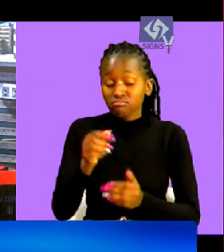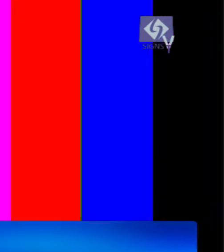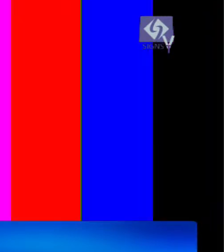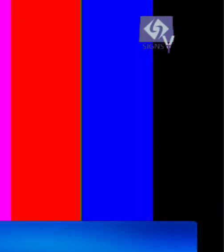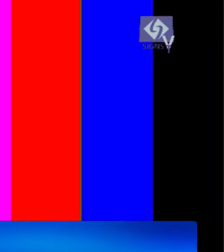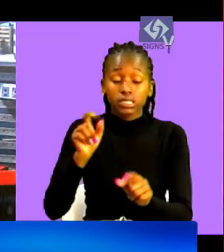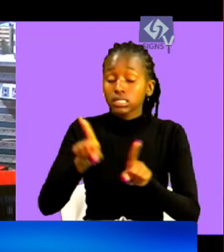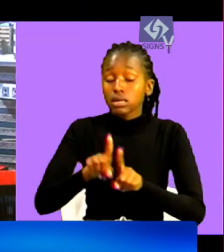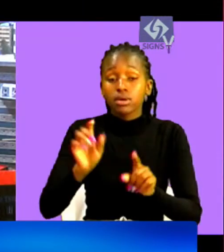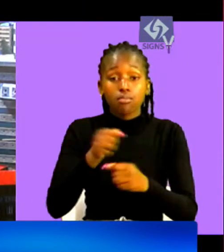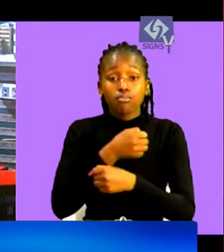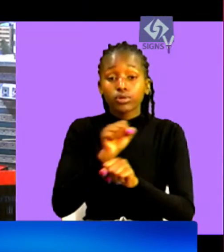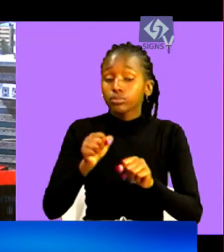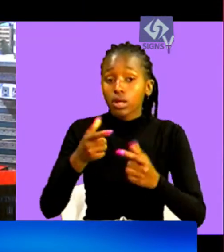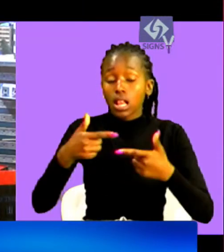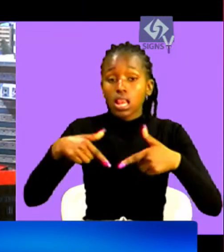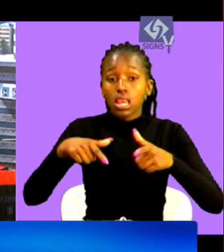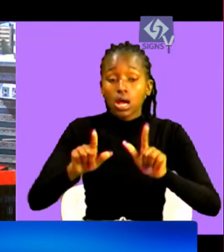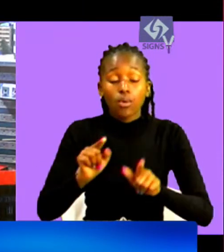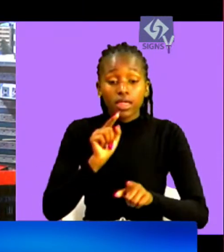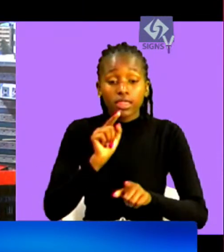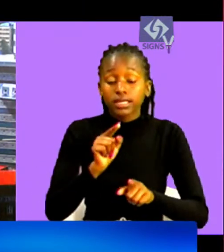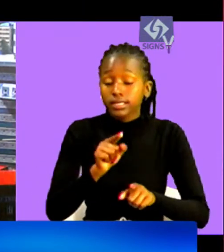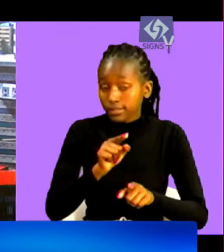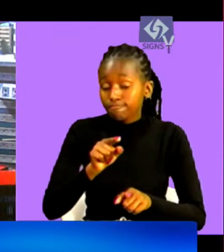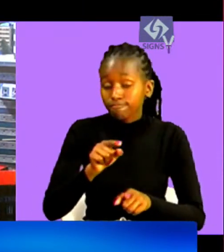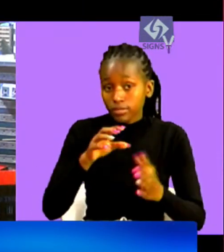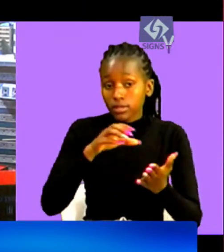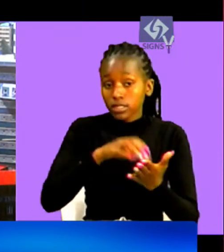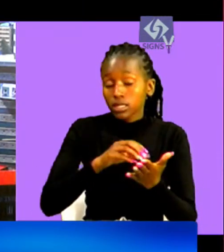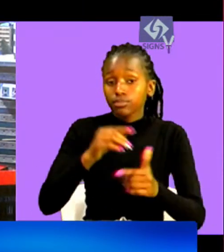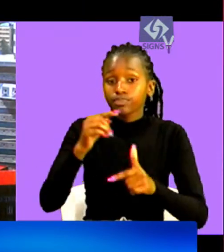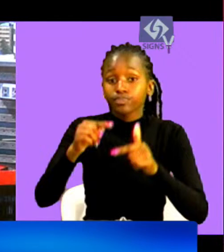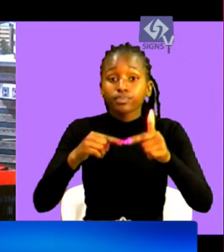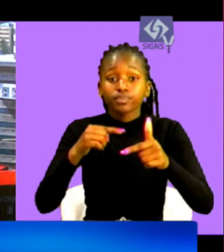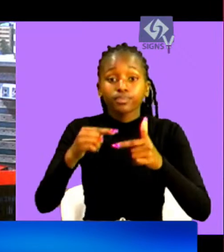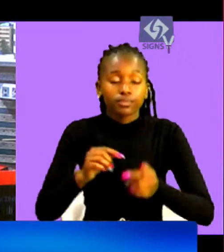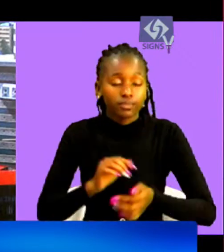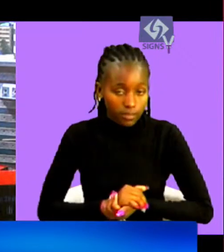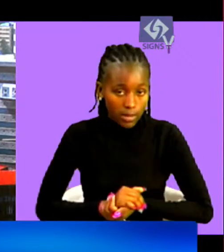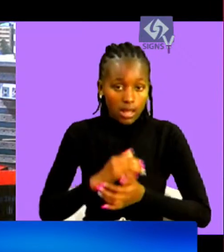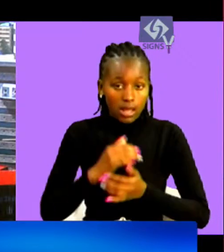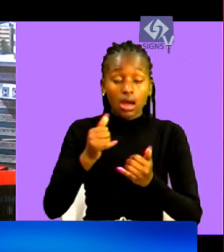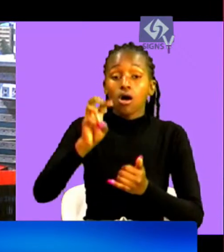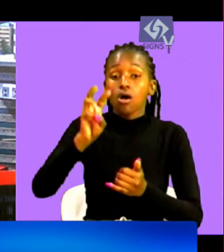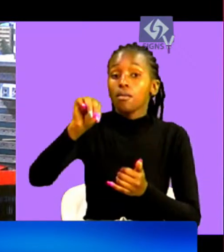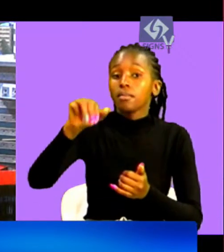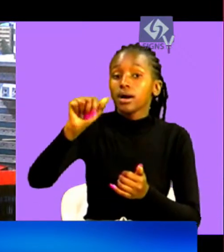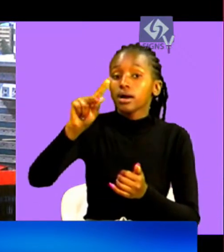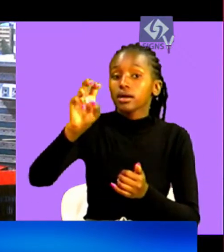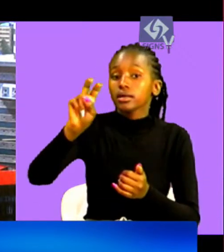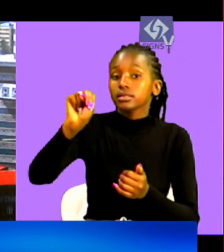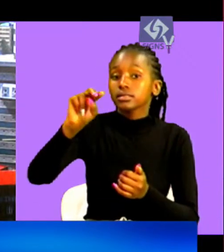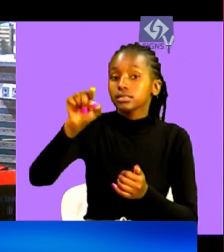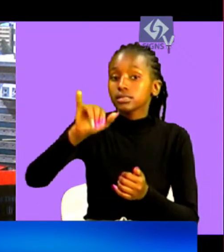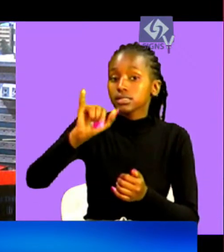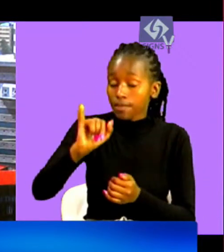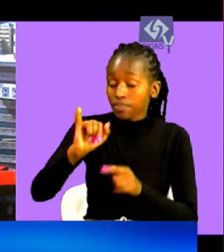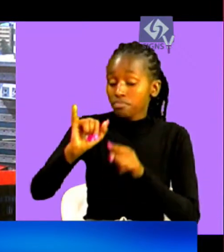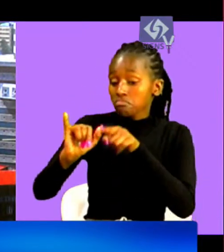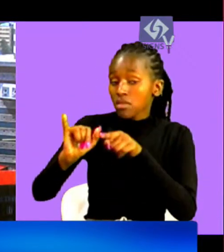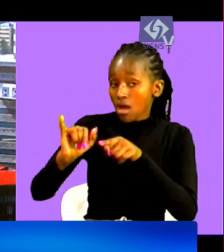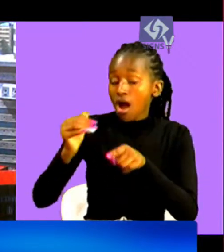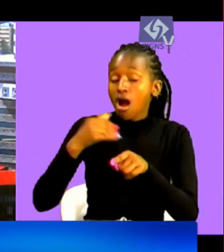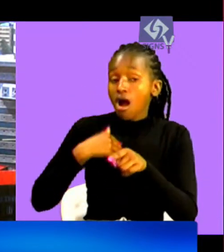Mackenzie the alternative of a fine. The offenses for which Mackenzie was convicted carry a maximum jail